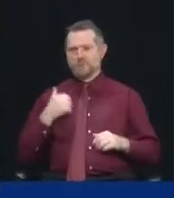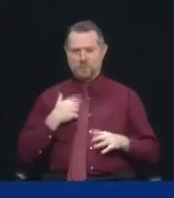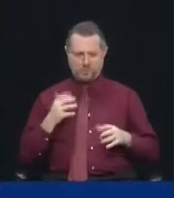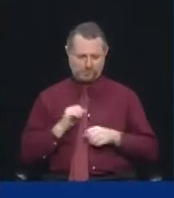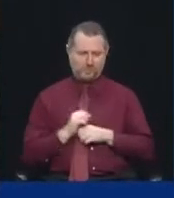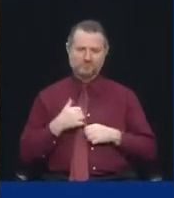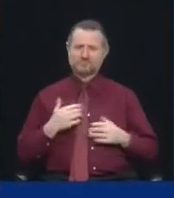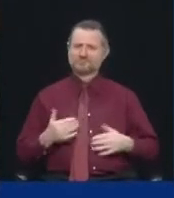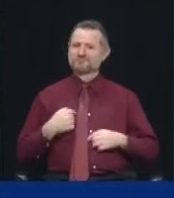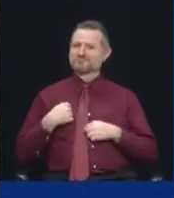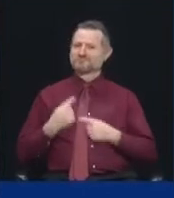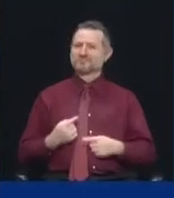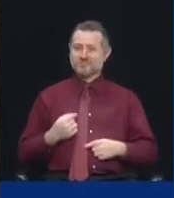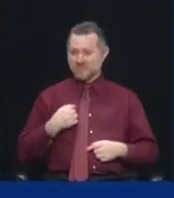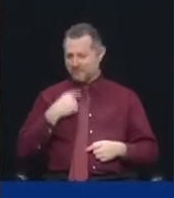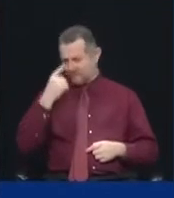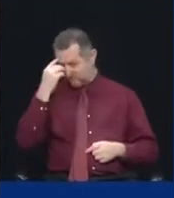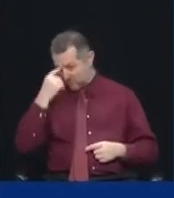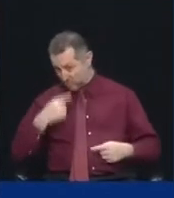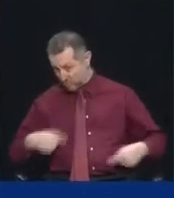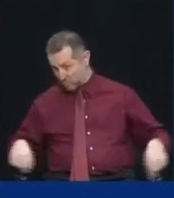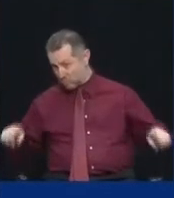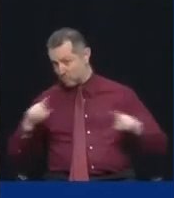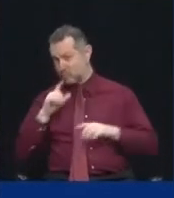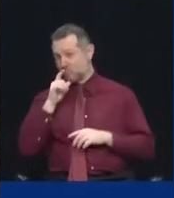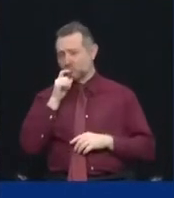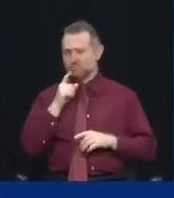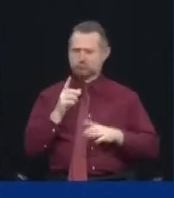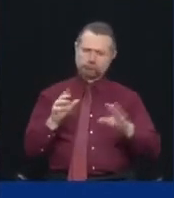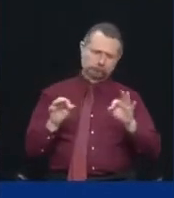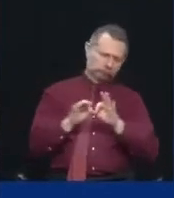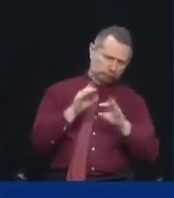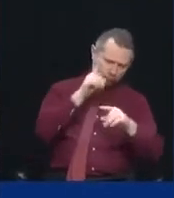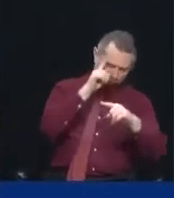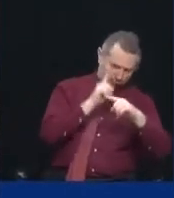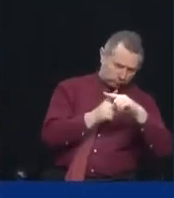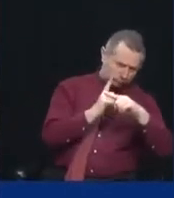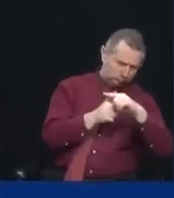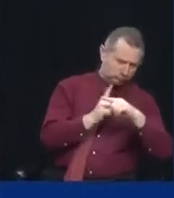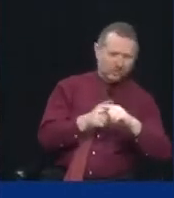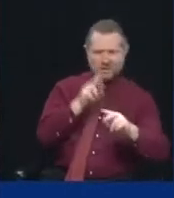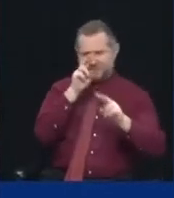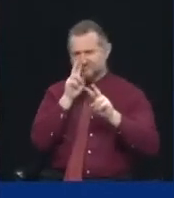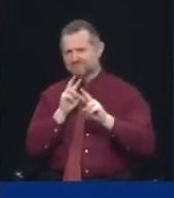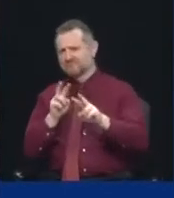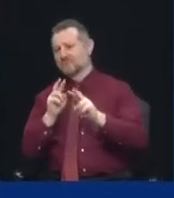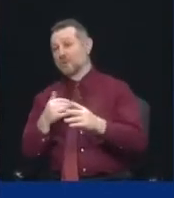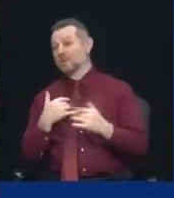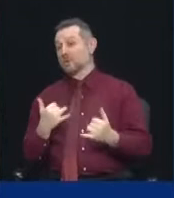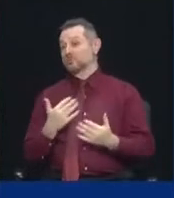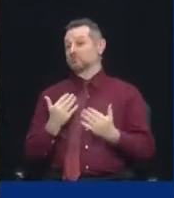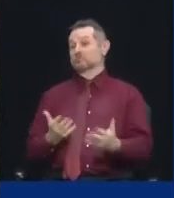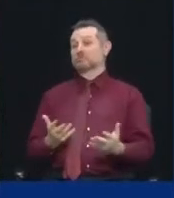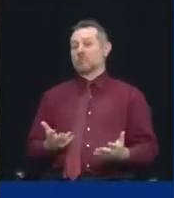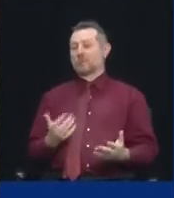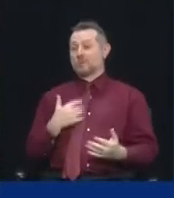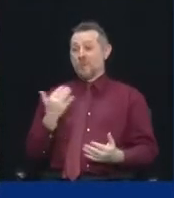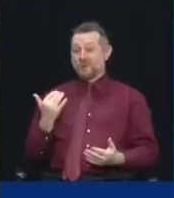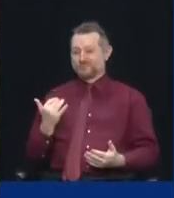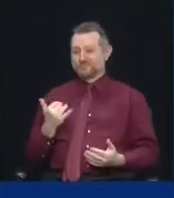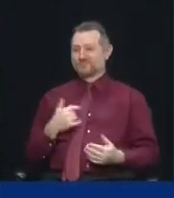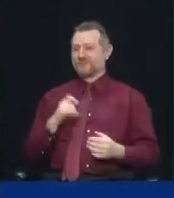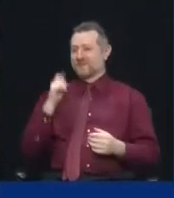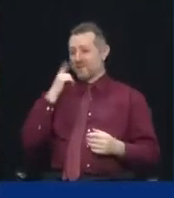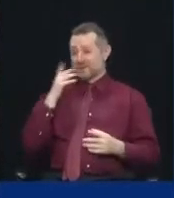us have something to look forward to. But we're here because of, I think, what the governor